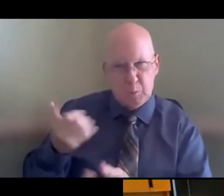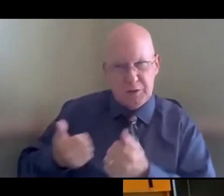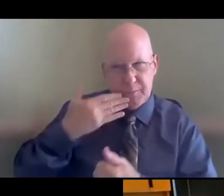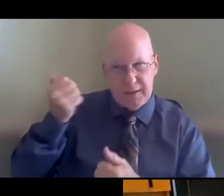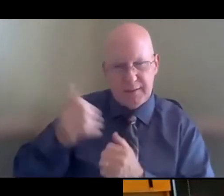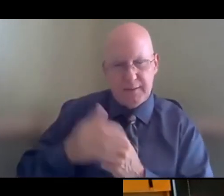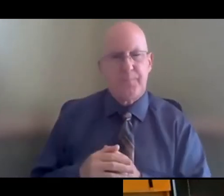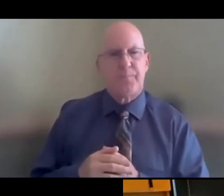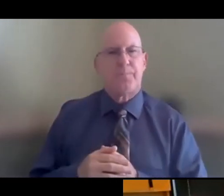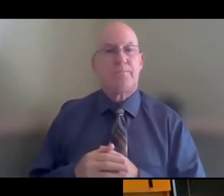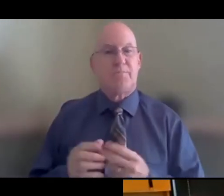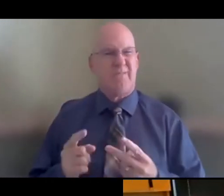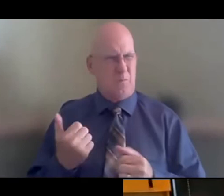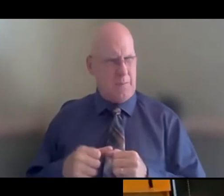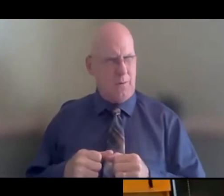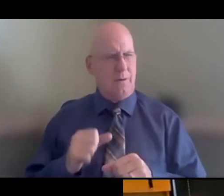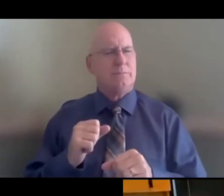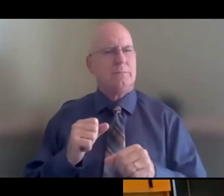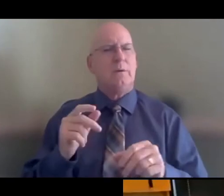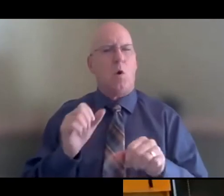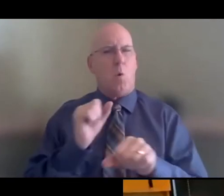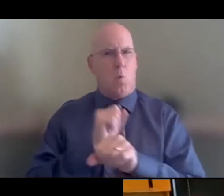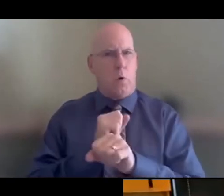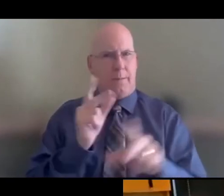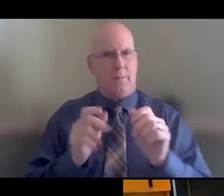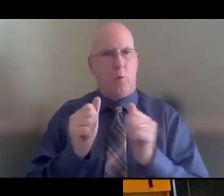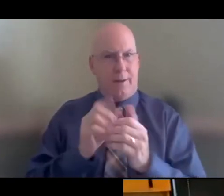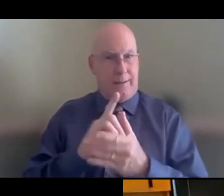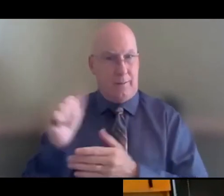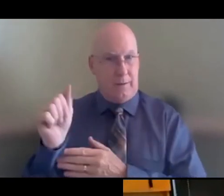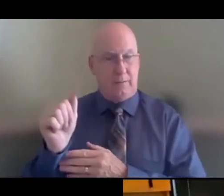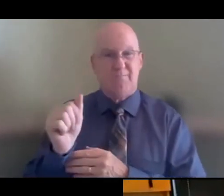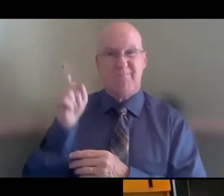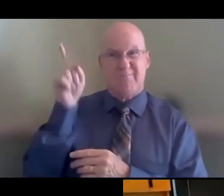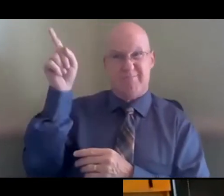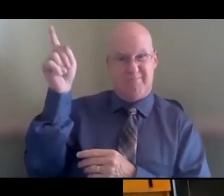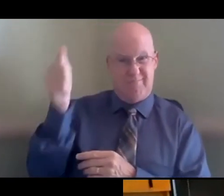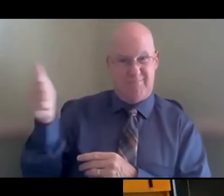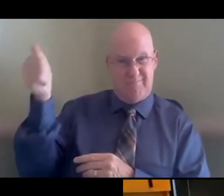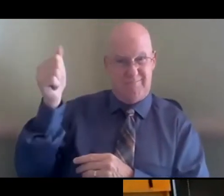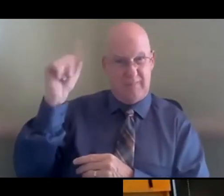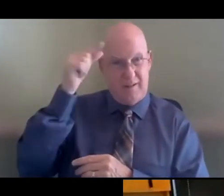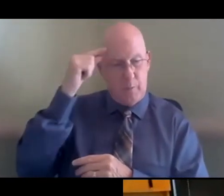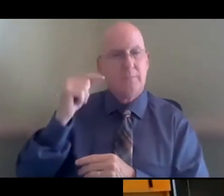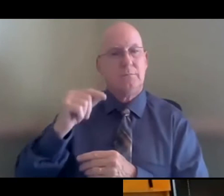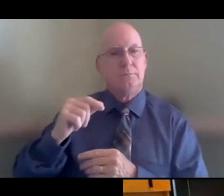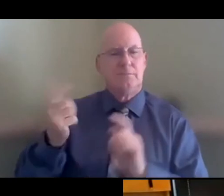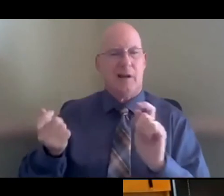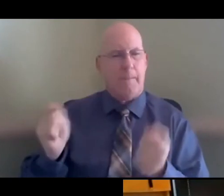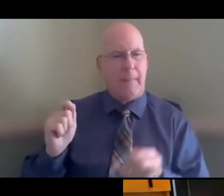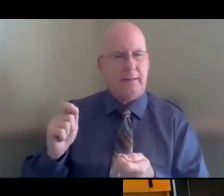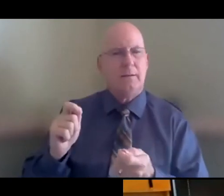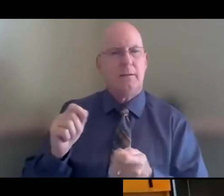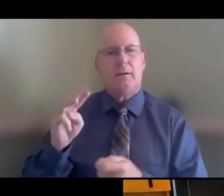with disabilities. So a couple years ago, they amended two of our big Medicaid waivers, or basically any